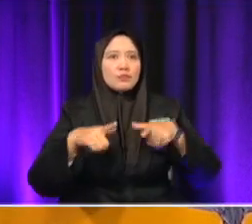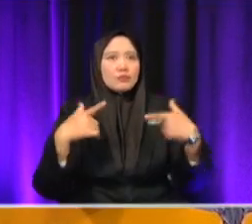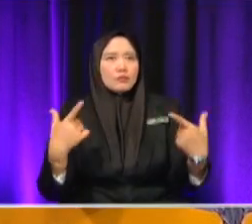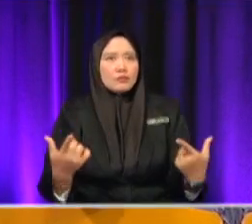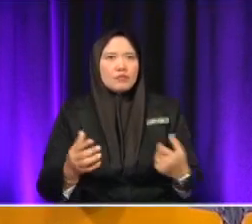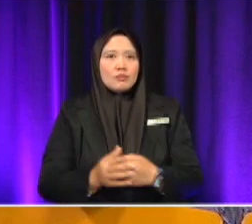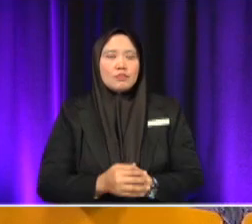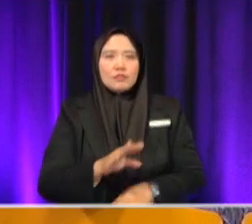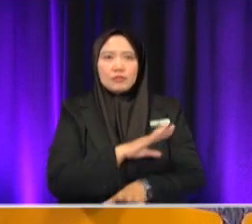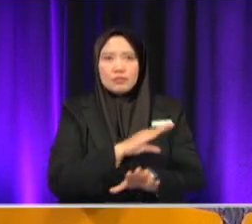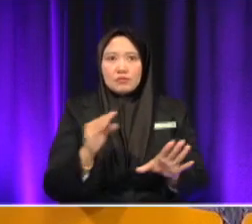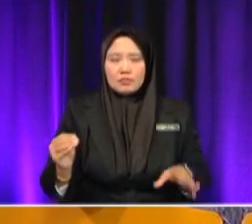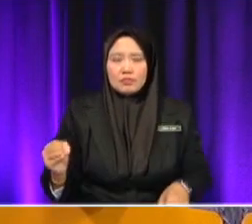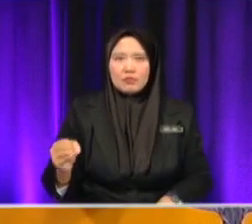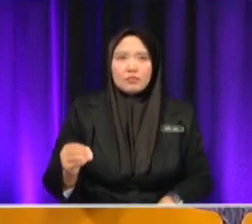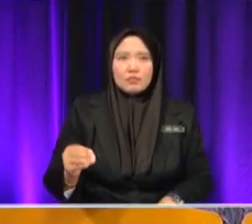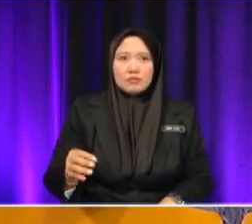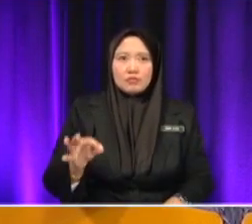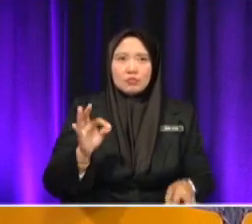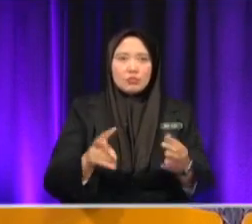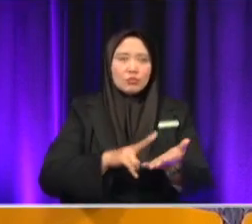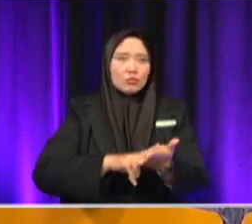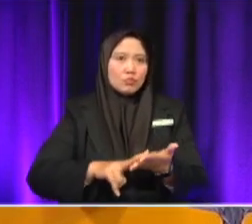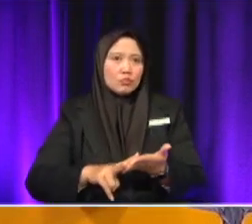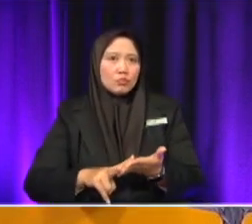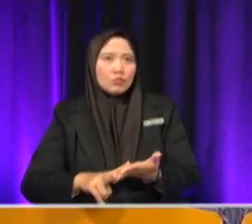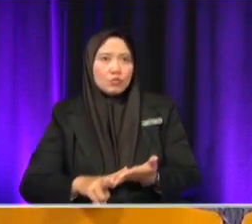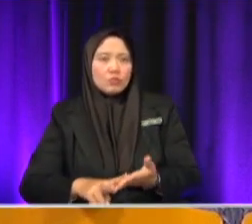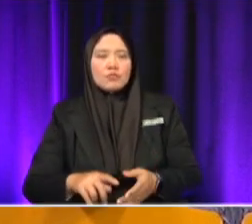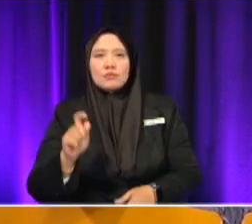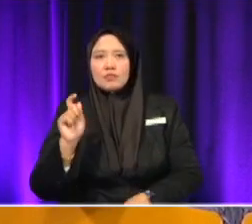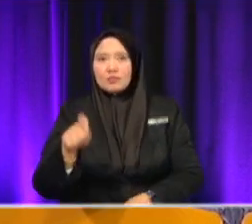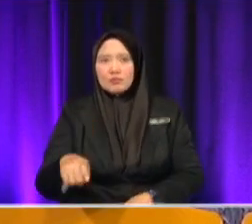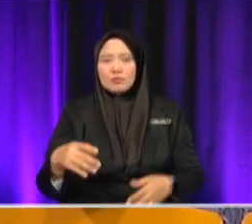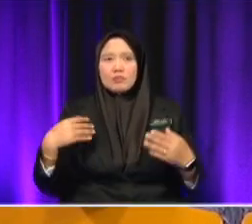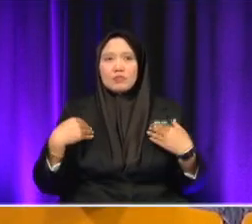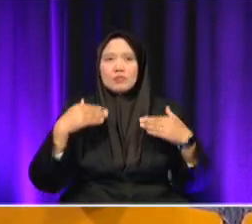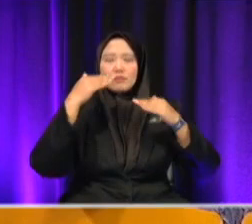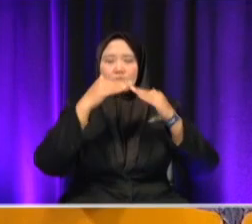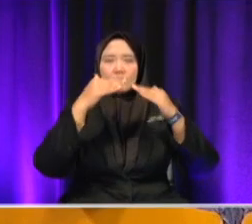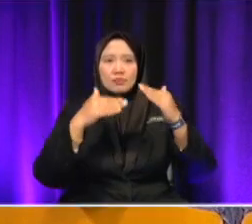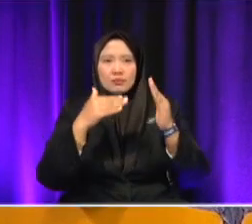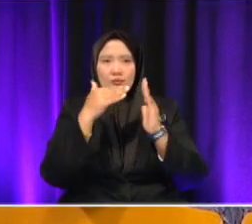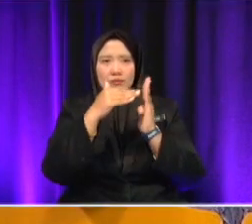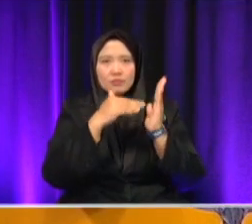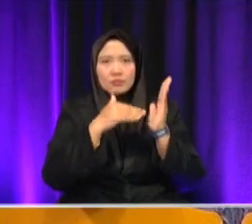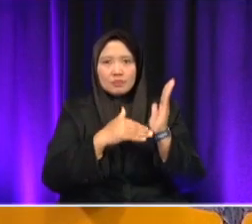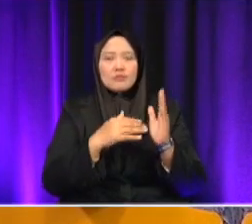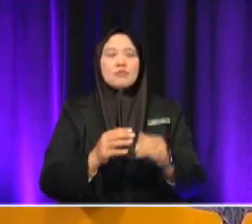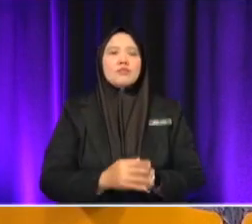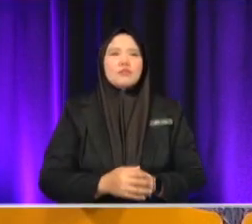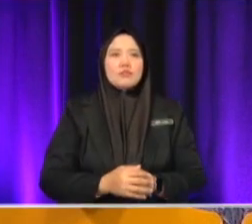reading comprehension, do remember that when you want to answer, there needs to be several steps for you to follow. You need to